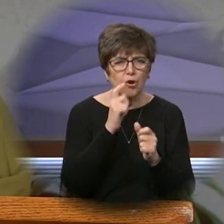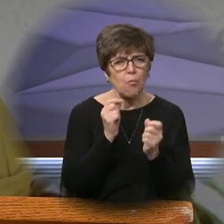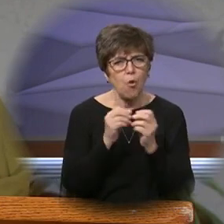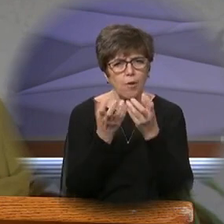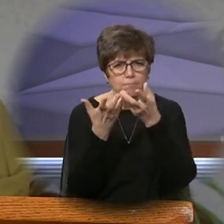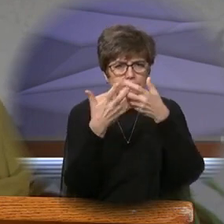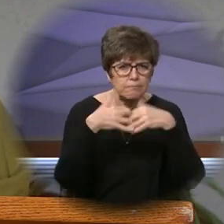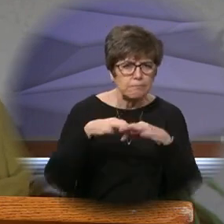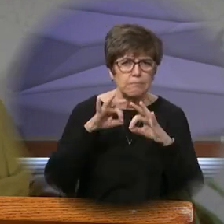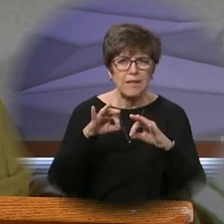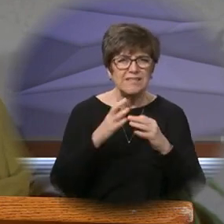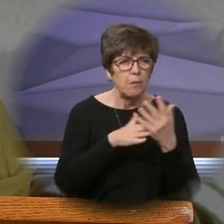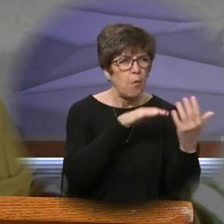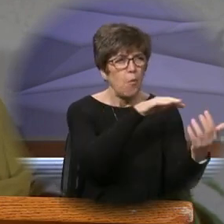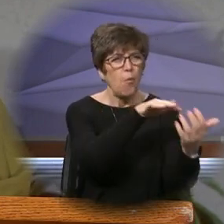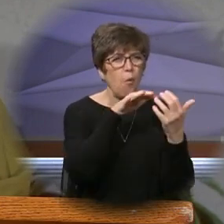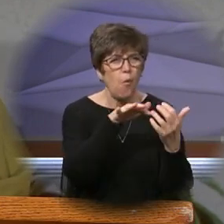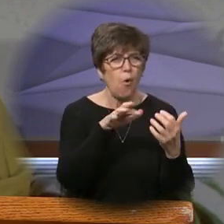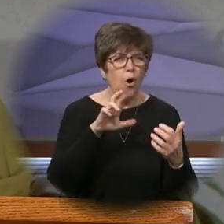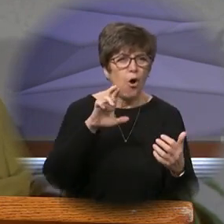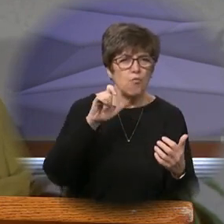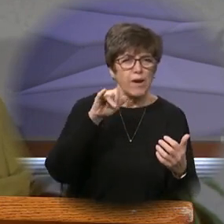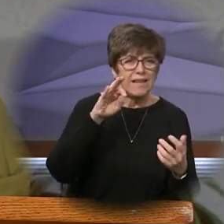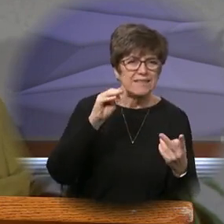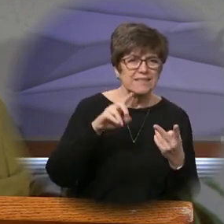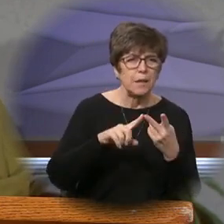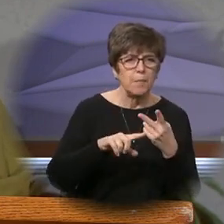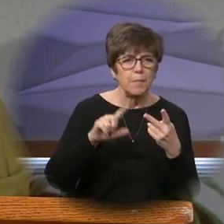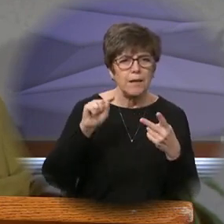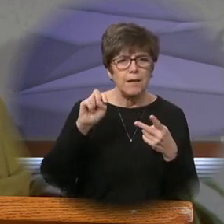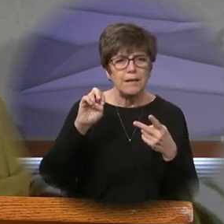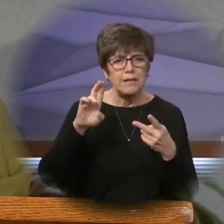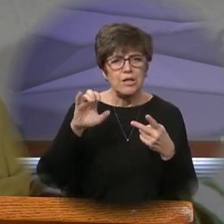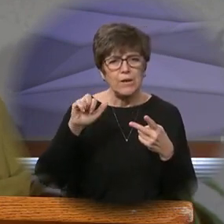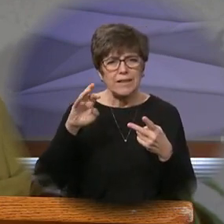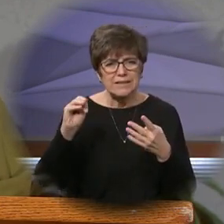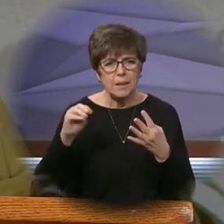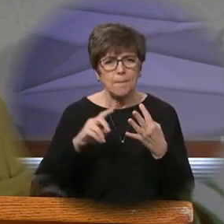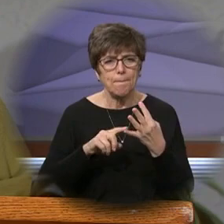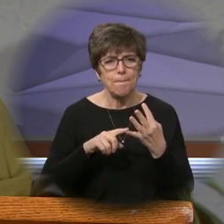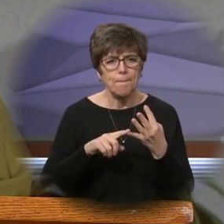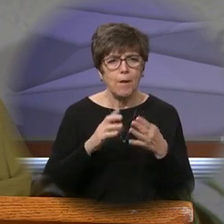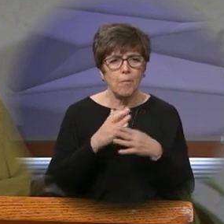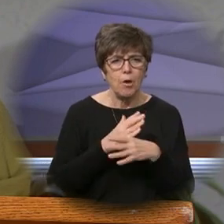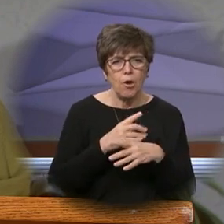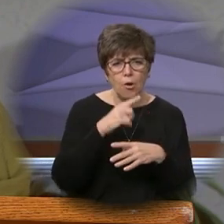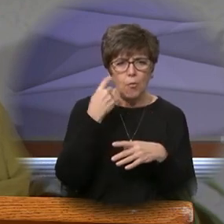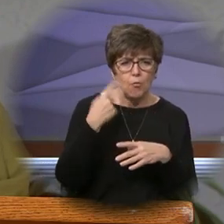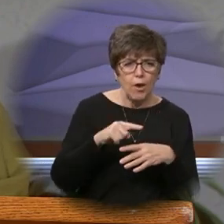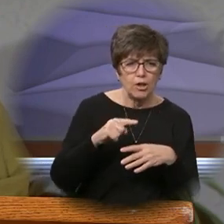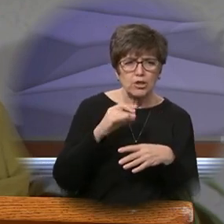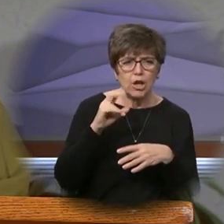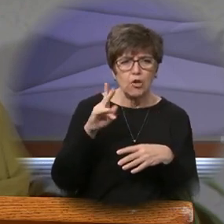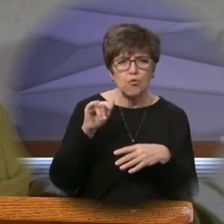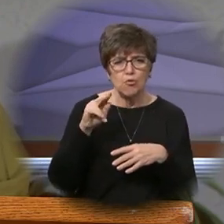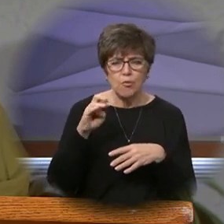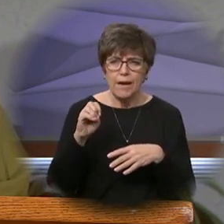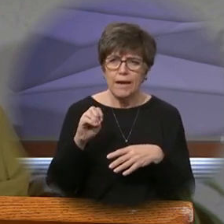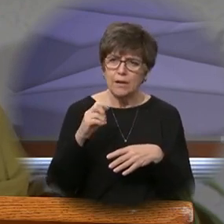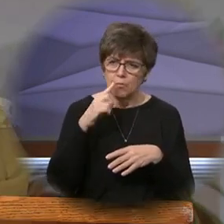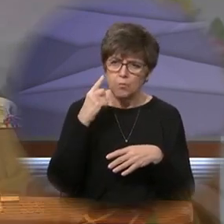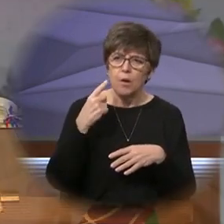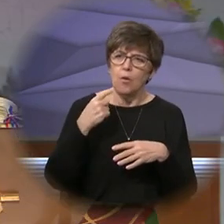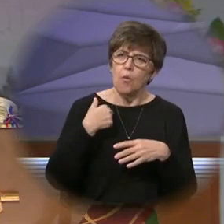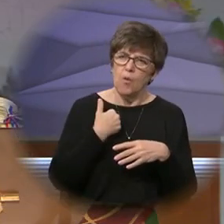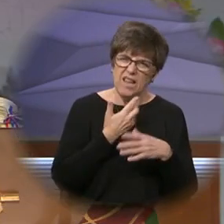harmony amidst war, racism, and terrorism, especially between Russia and Ukraine, we pray to